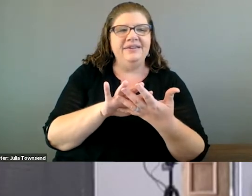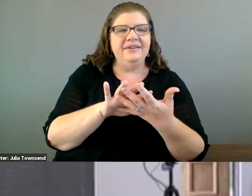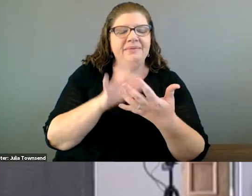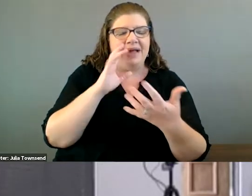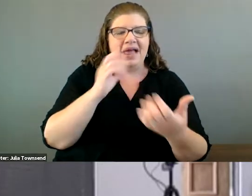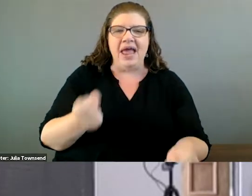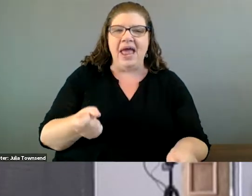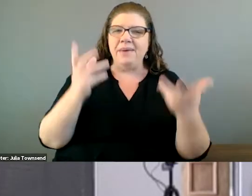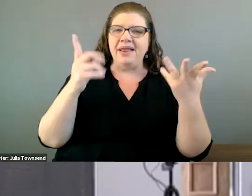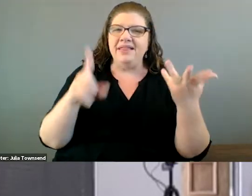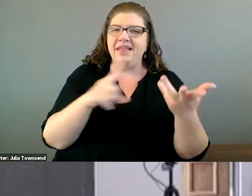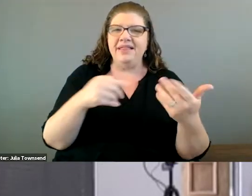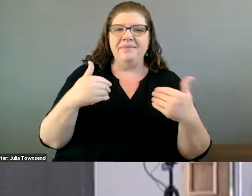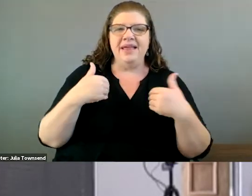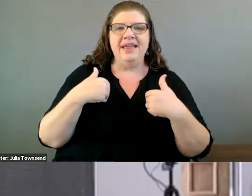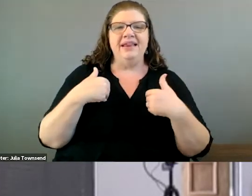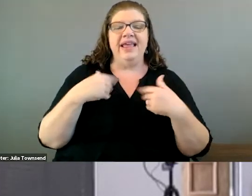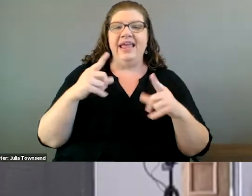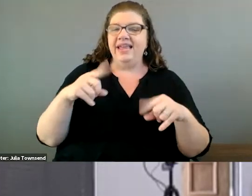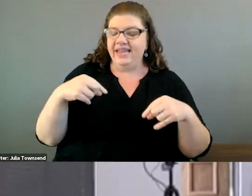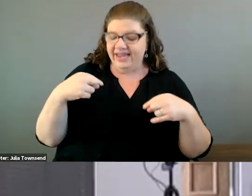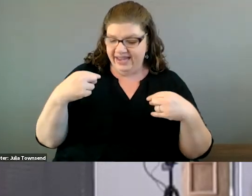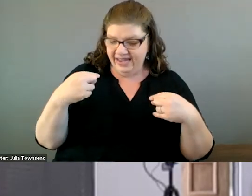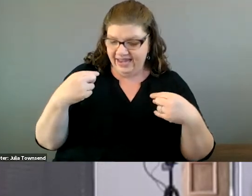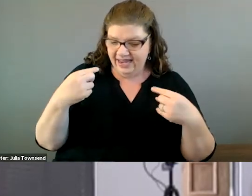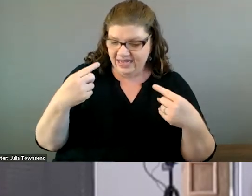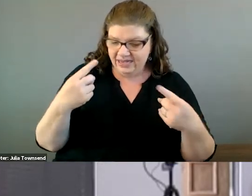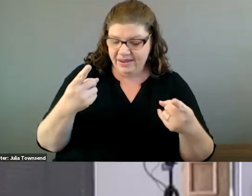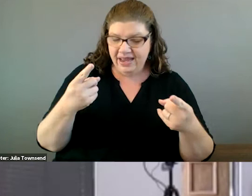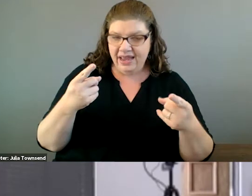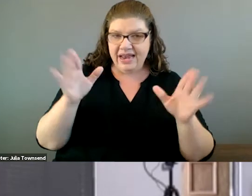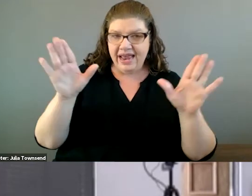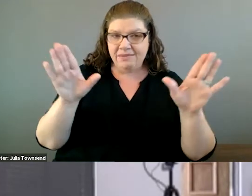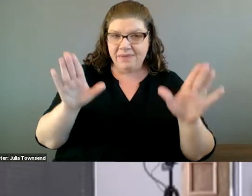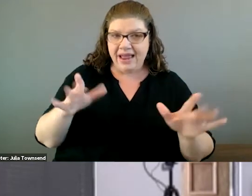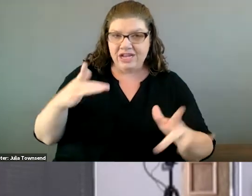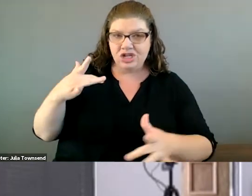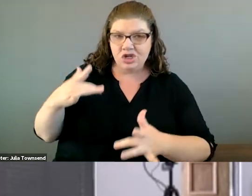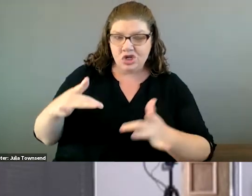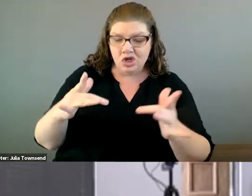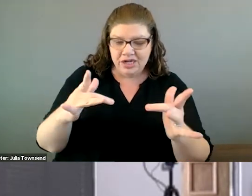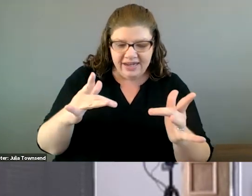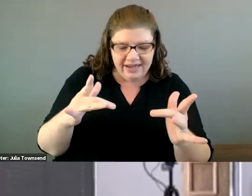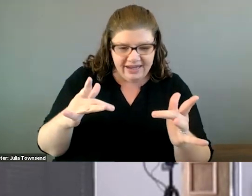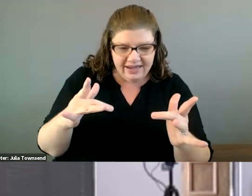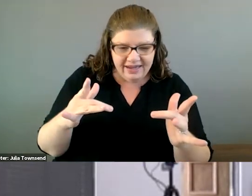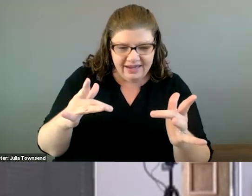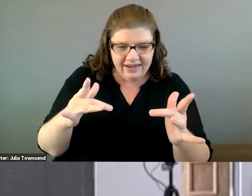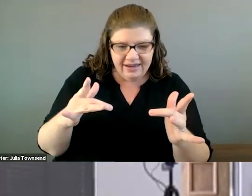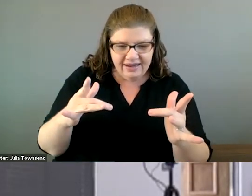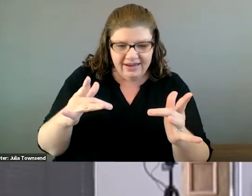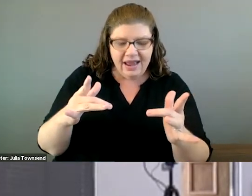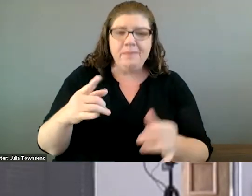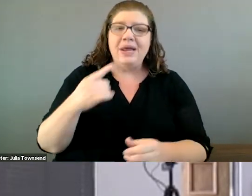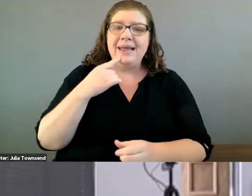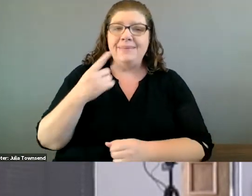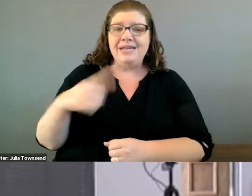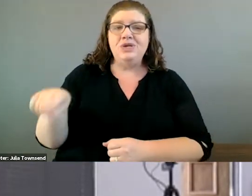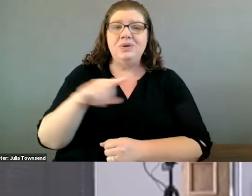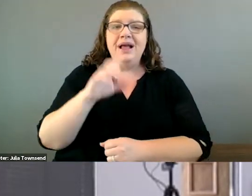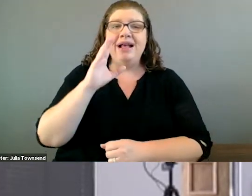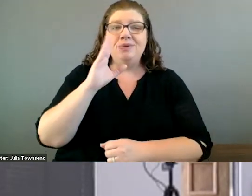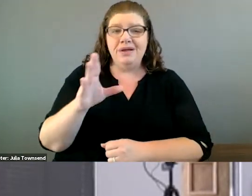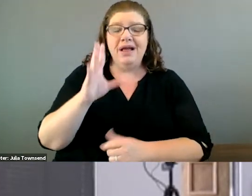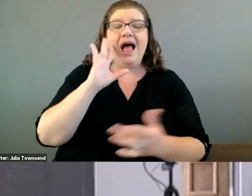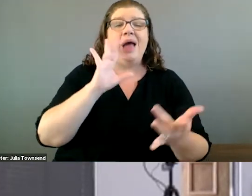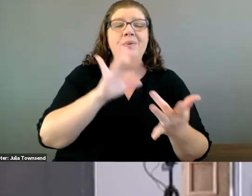but it's been an amazing journey, and I'll miss you guys, and keep in touch. I'll